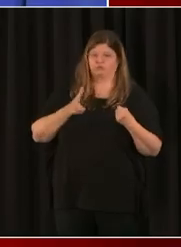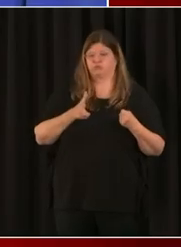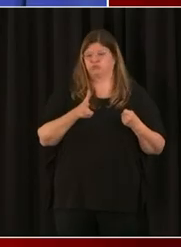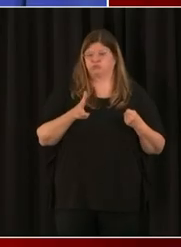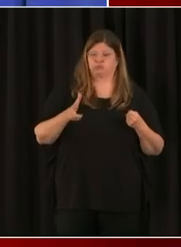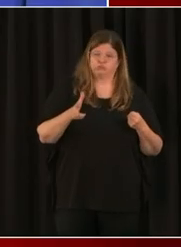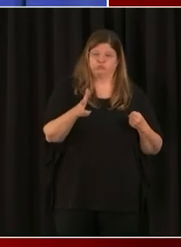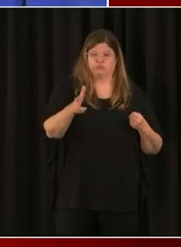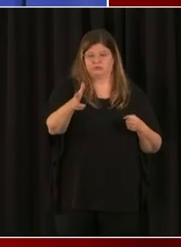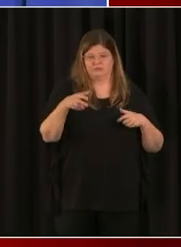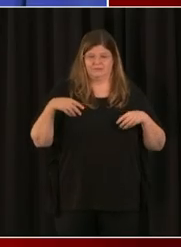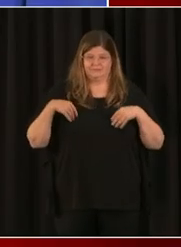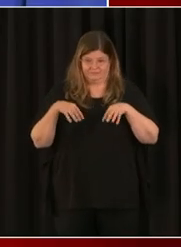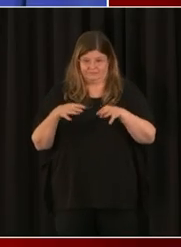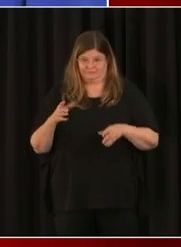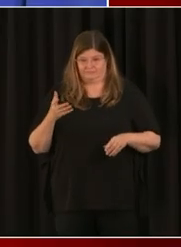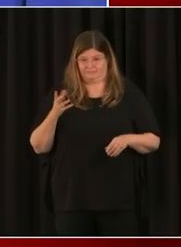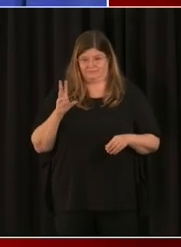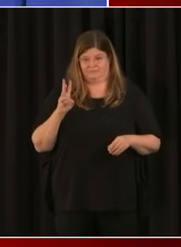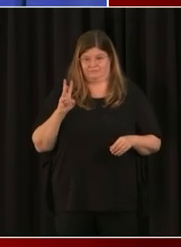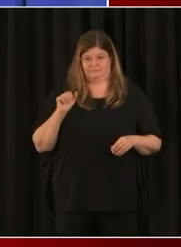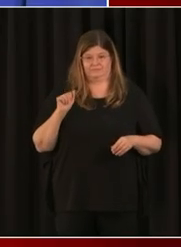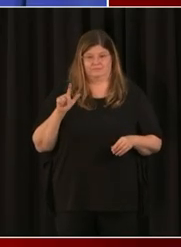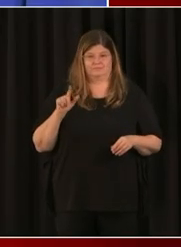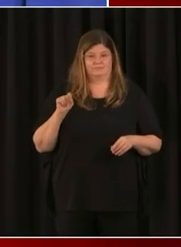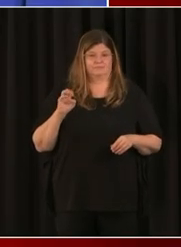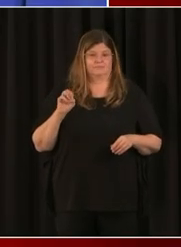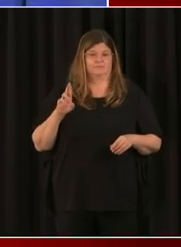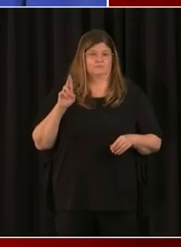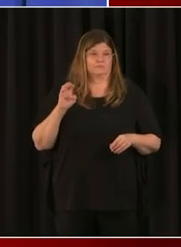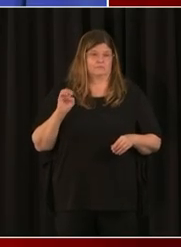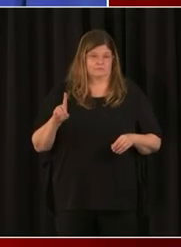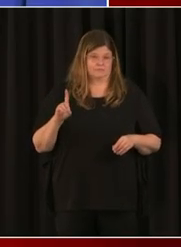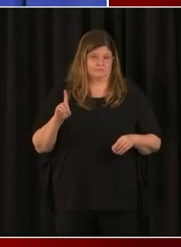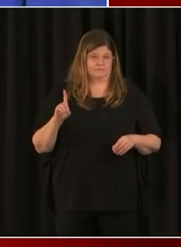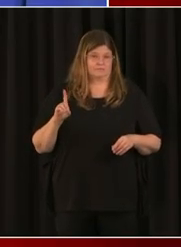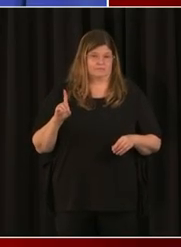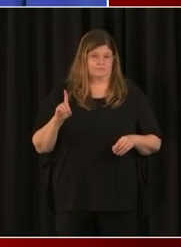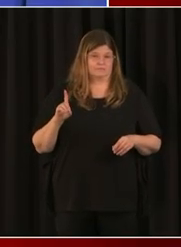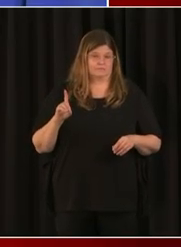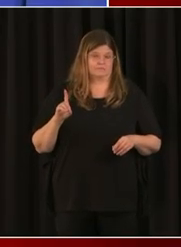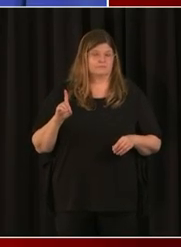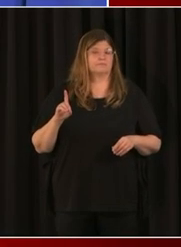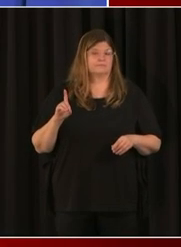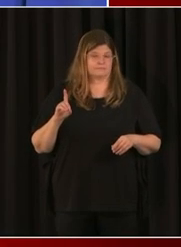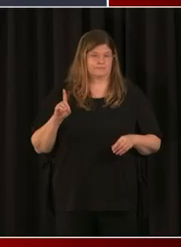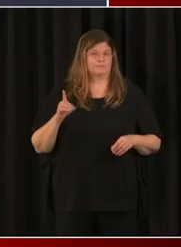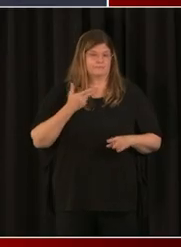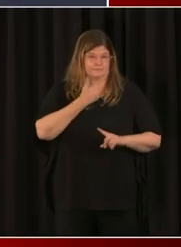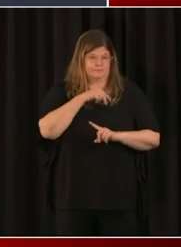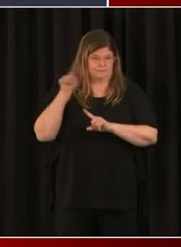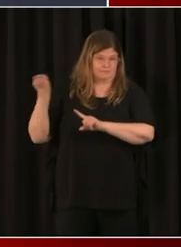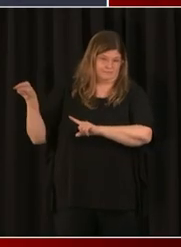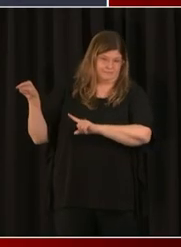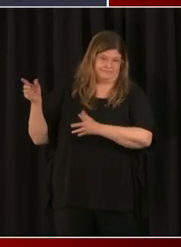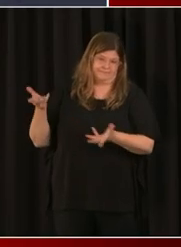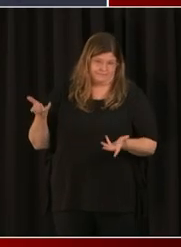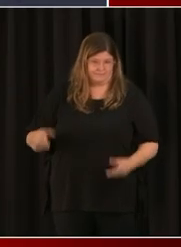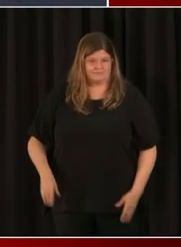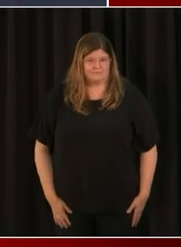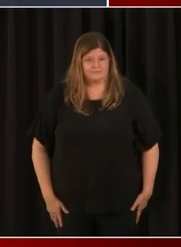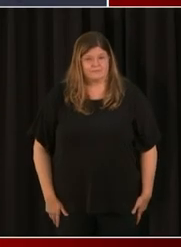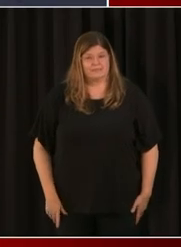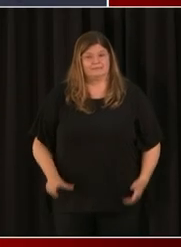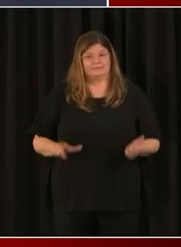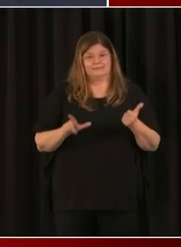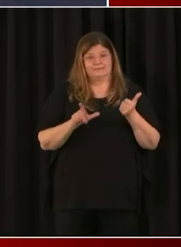at Walter Reed. Oh, okay, I get that. Okay, that was a question of mine. And then for Deputy